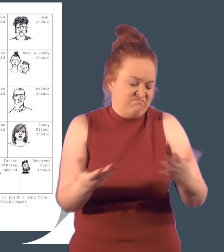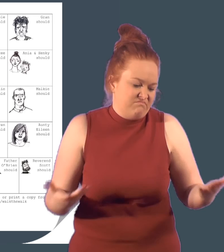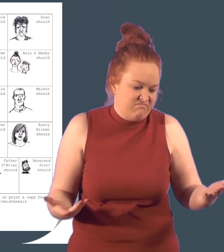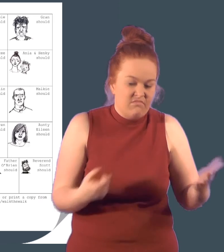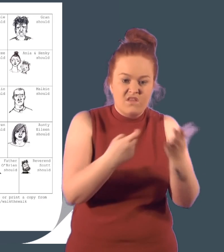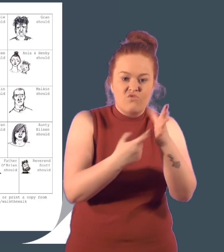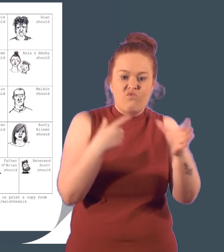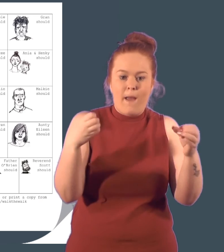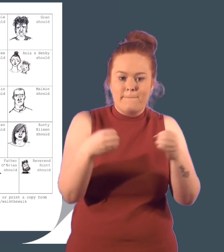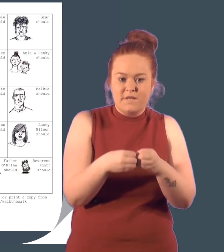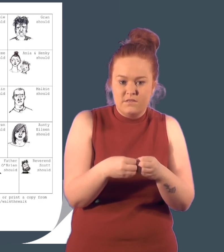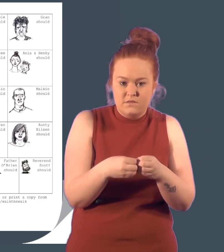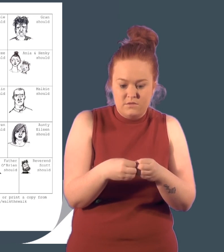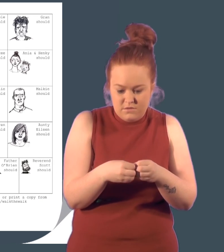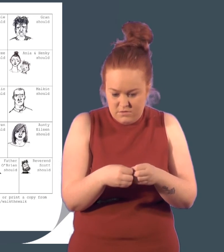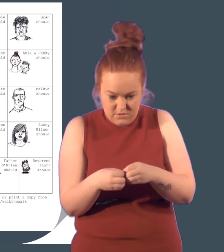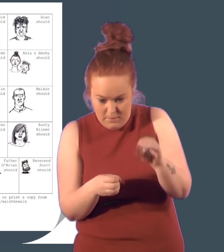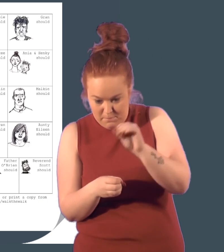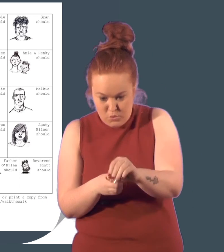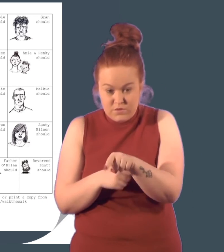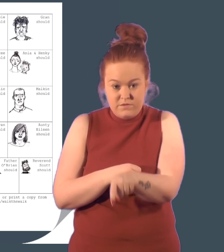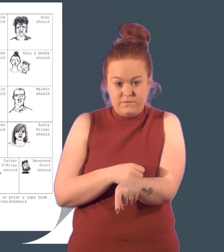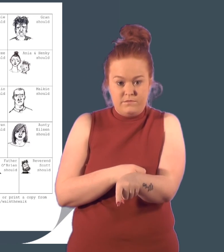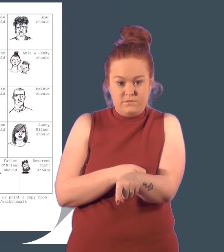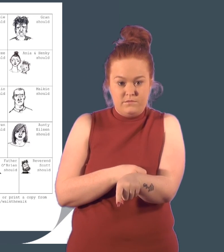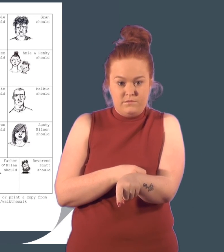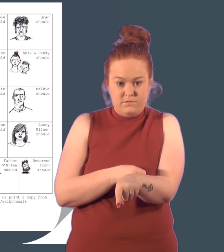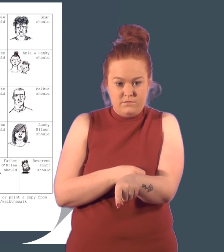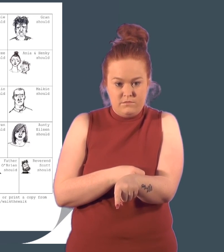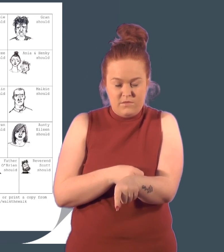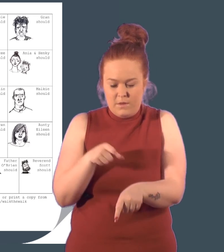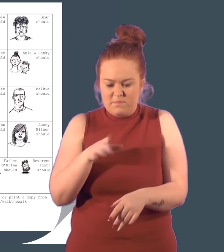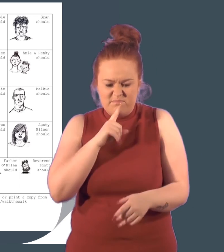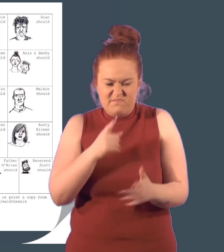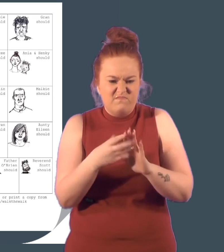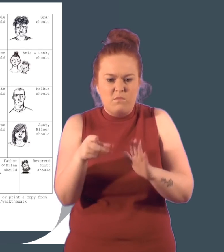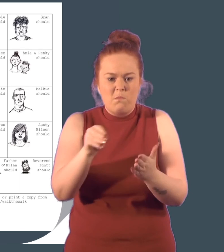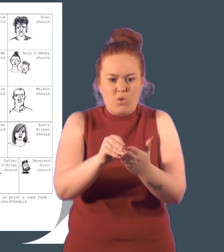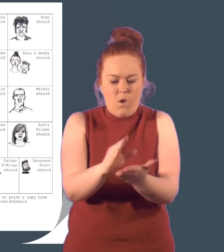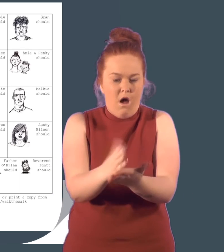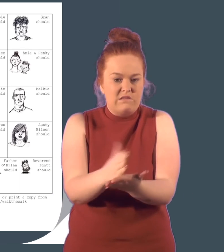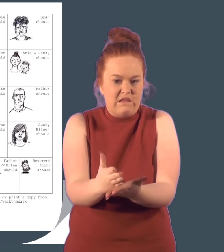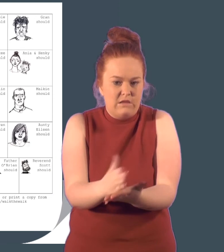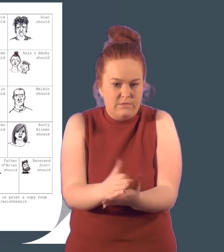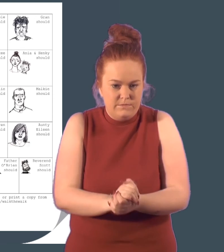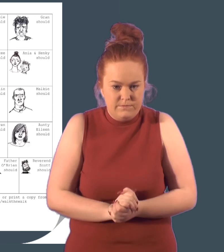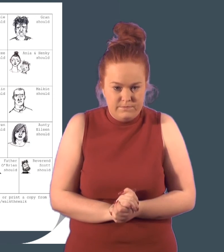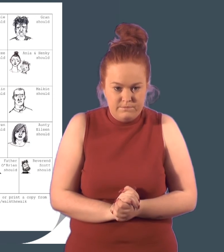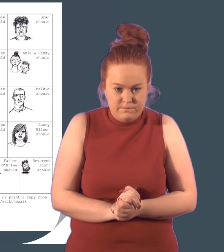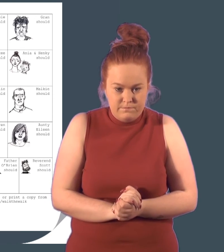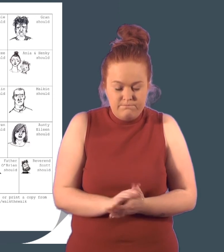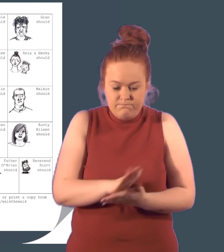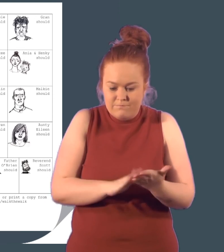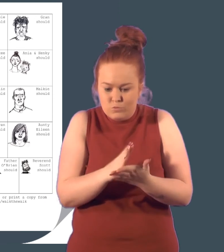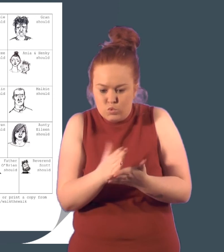you've got, let's say, Rab in place on the board, let's say you've put him in uncertainty, he's not very sure what he's going to do